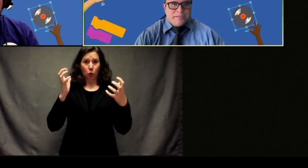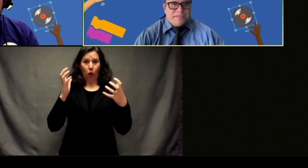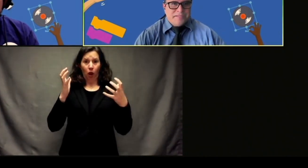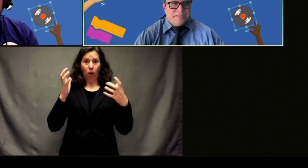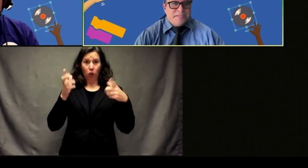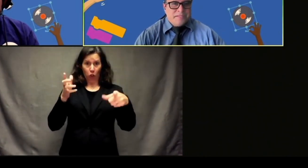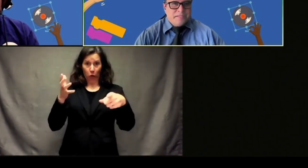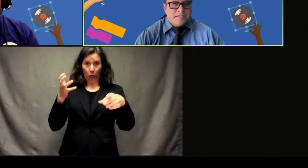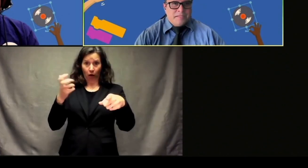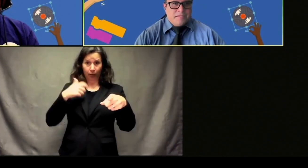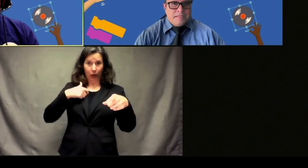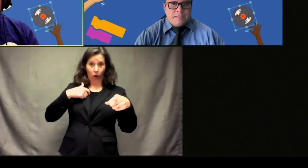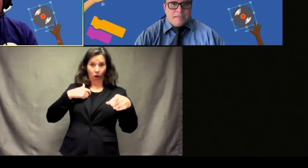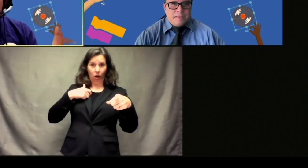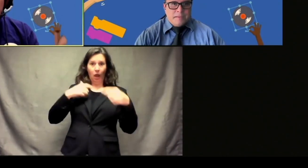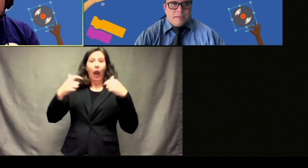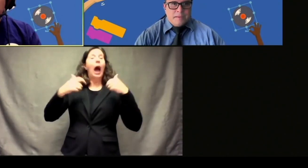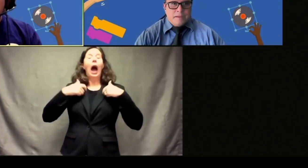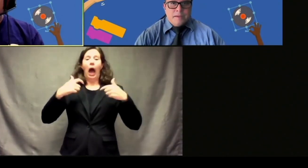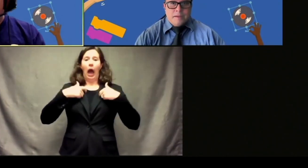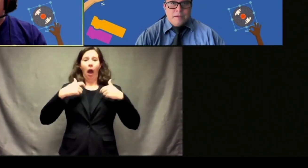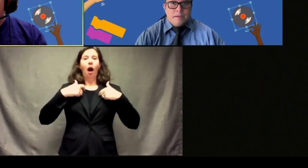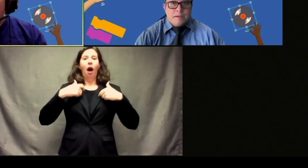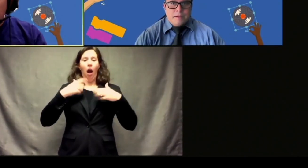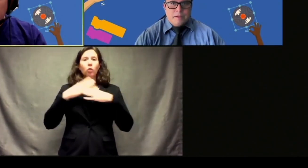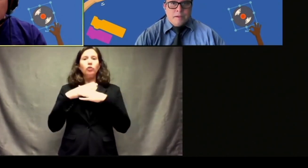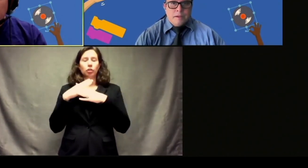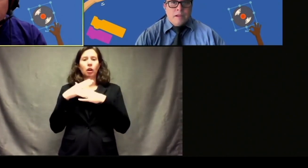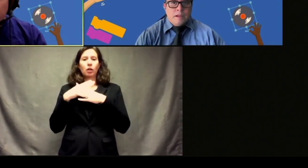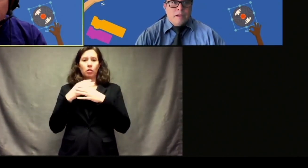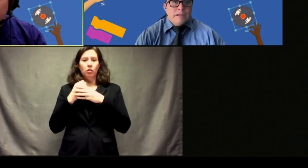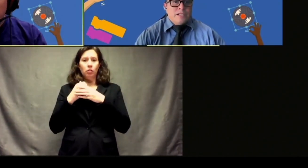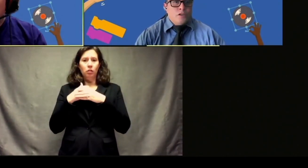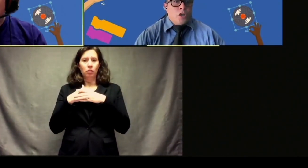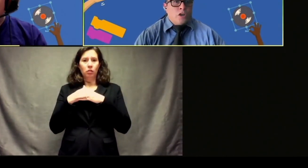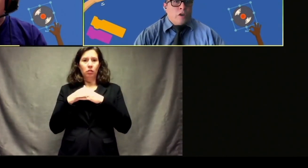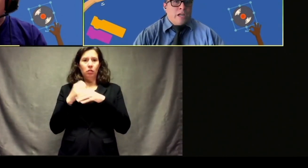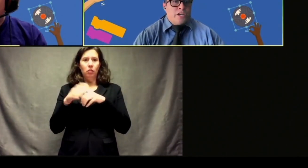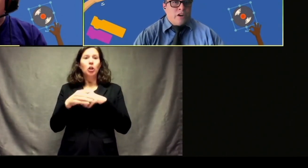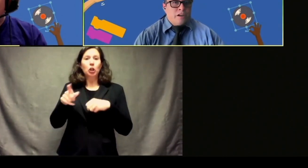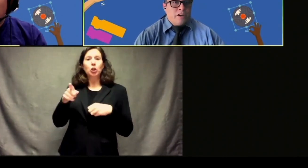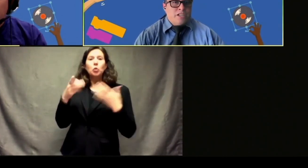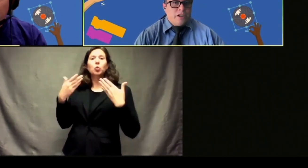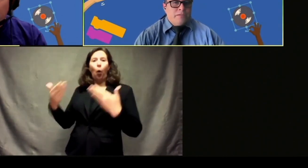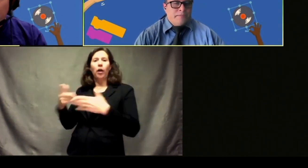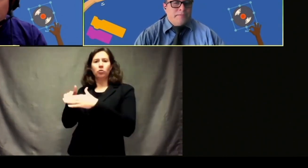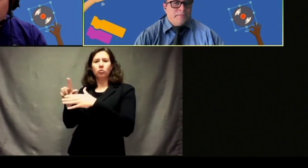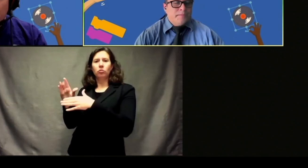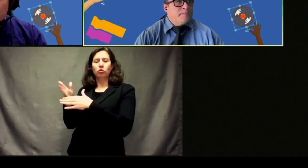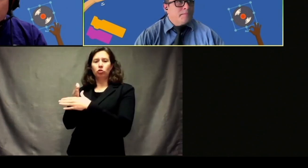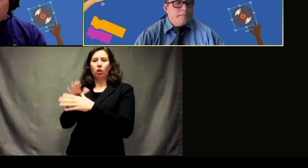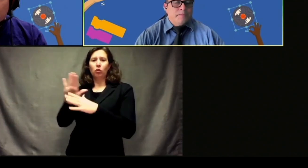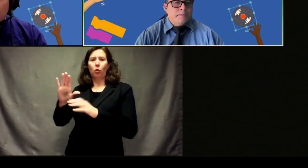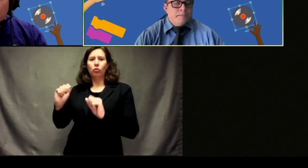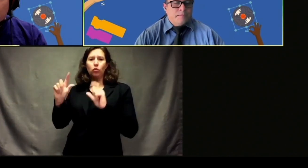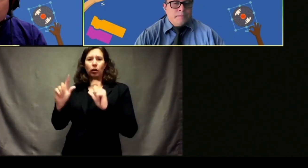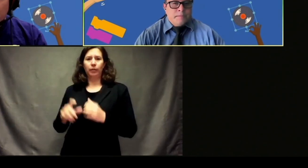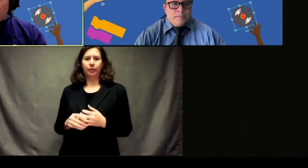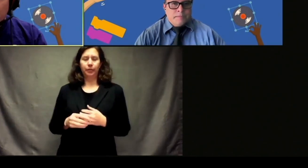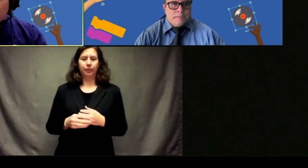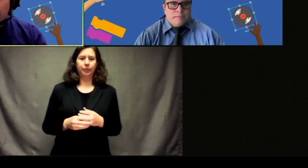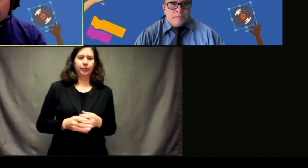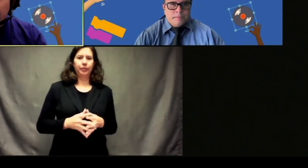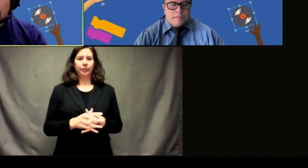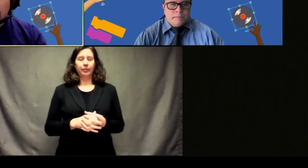share? Okay, I start because yes. Yes, you start. Go ahead and share. Go ahead and share. Hold